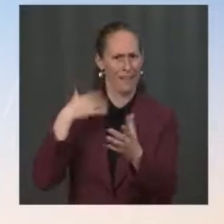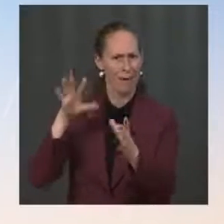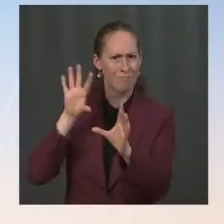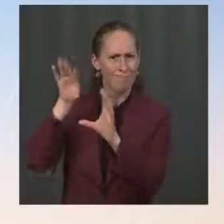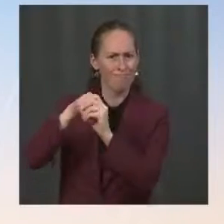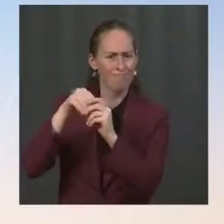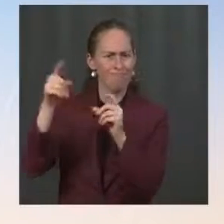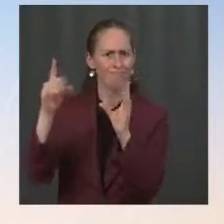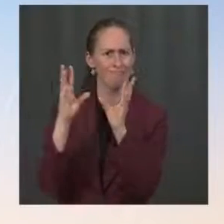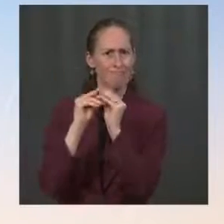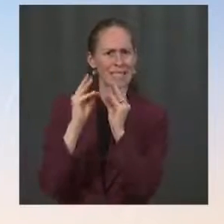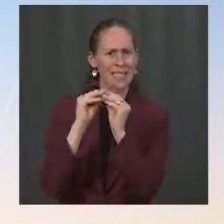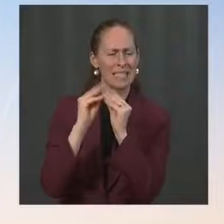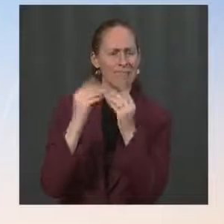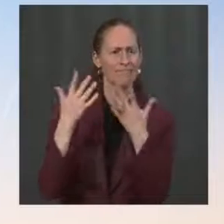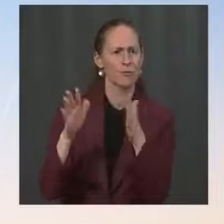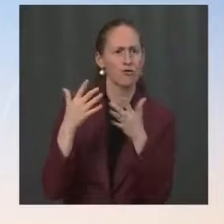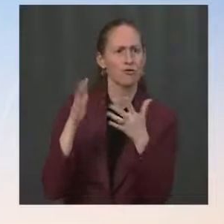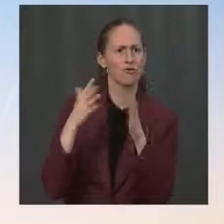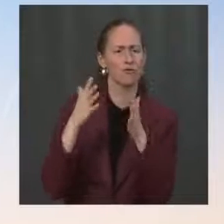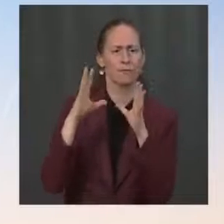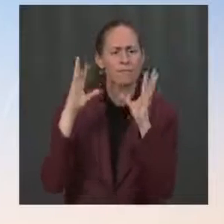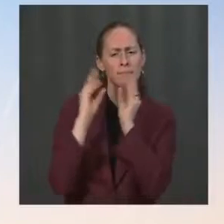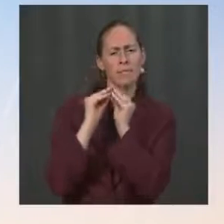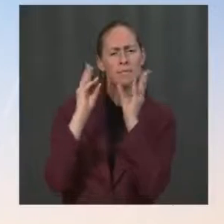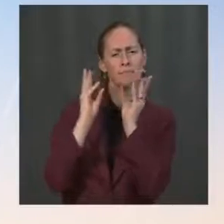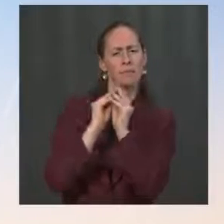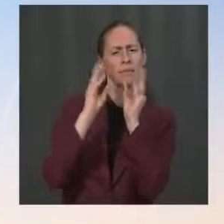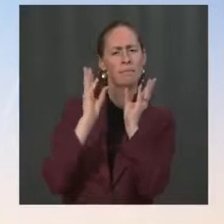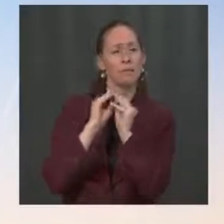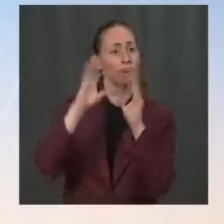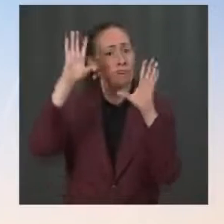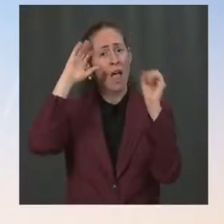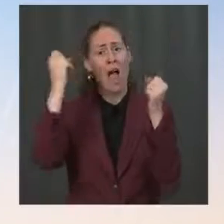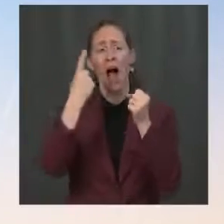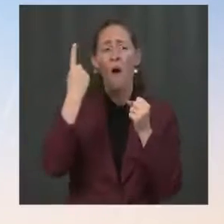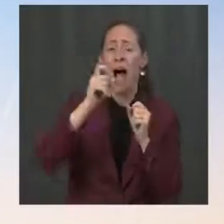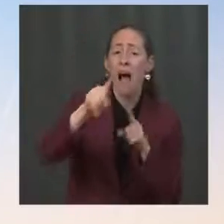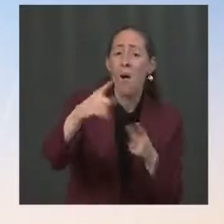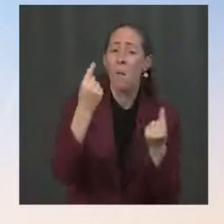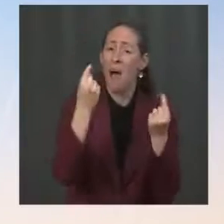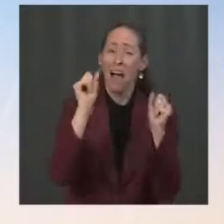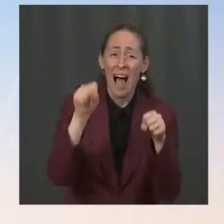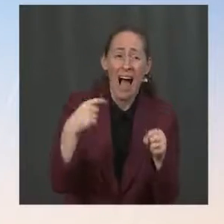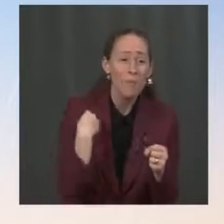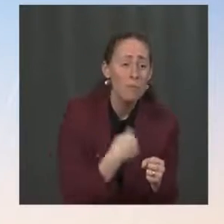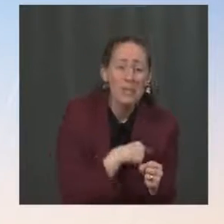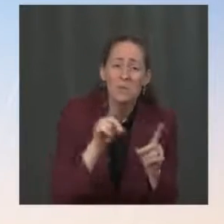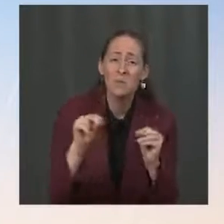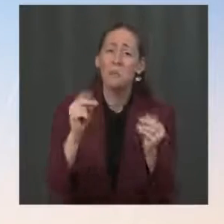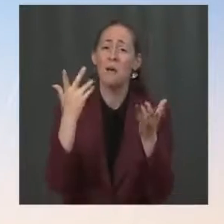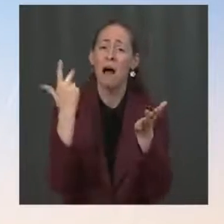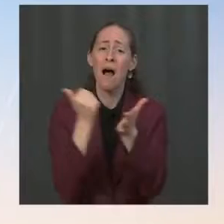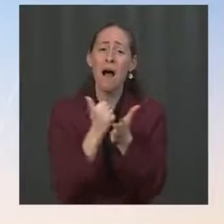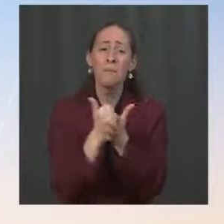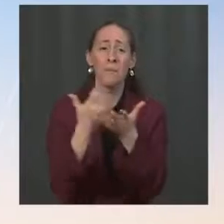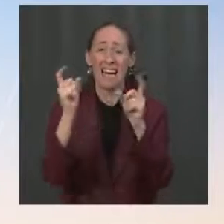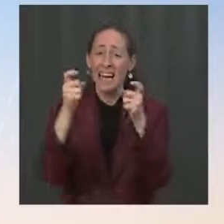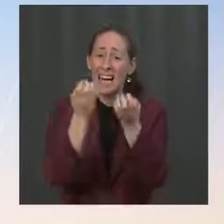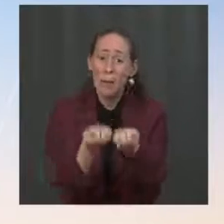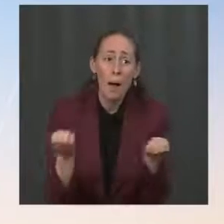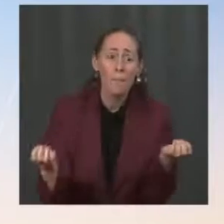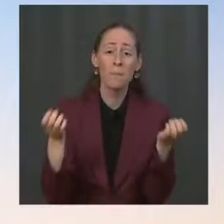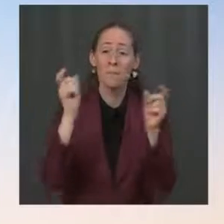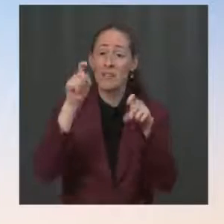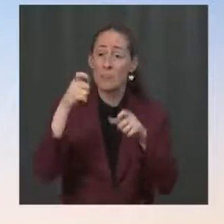the Pentagon, nearly every meeting before they conclude, is there anything else you need to conclude your mission? Do you need equipment? Do you need troops? Do you